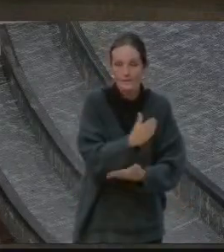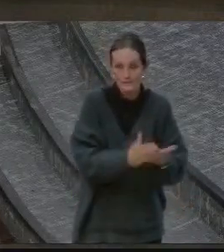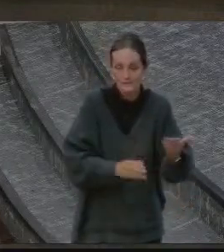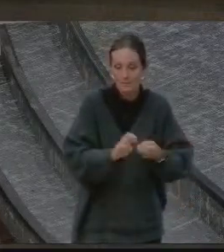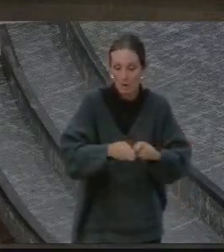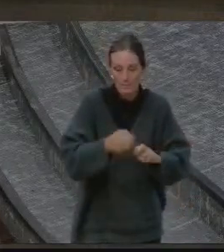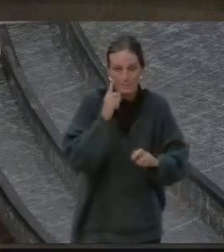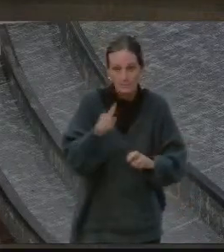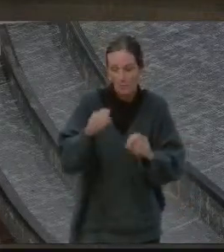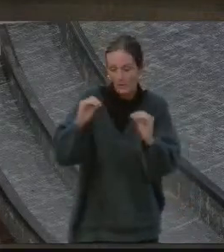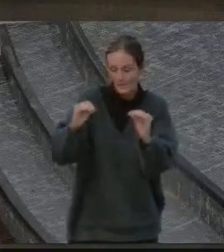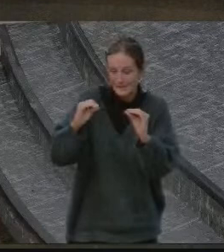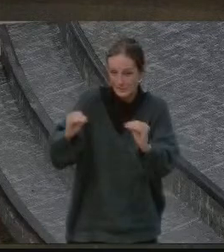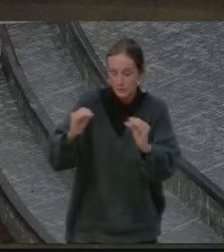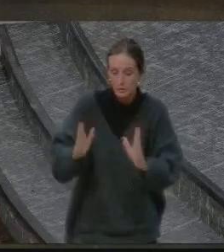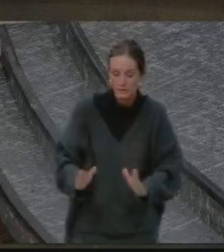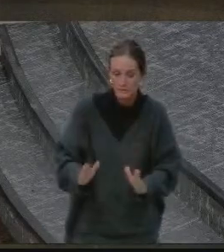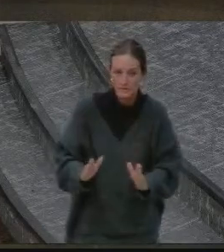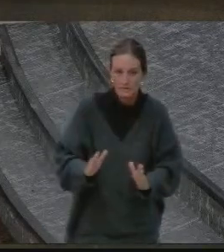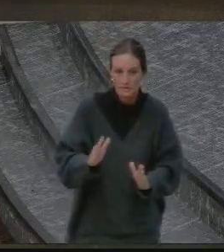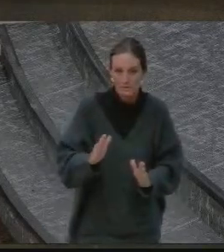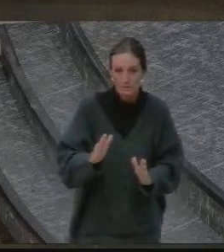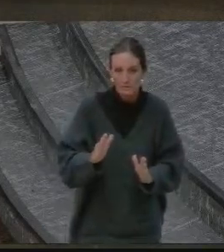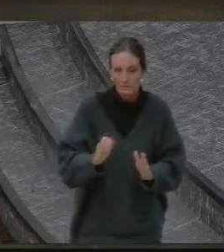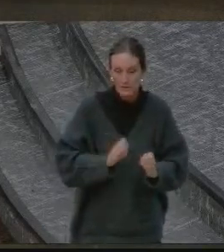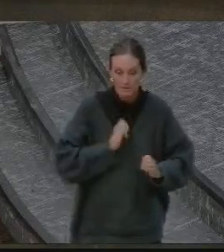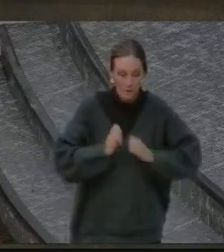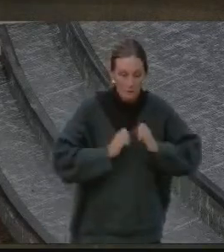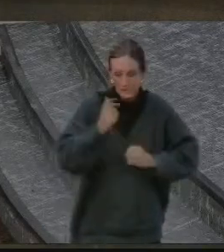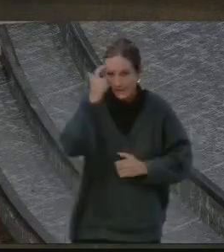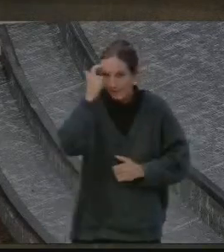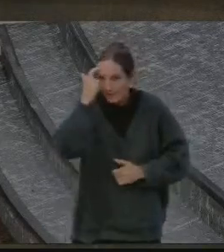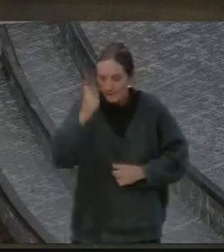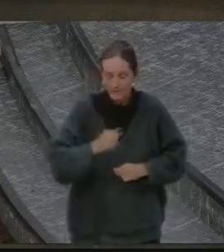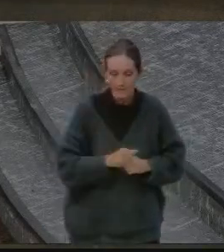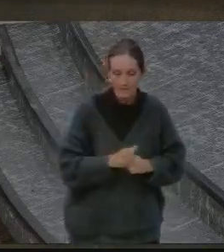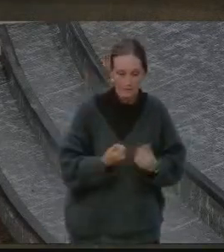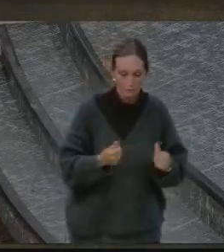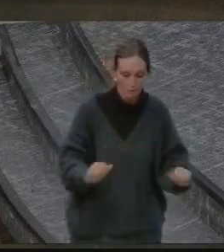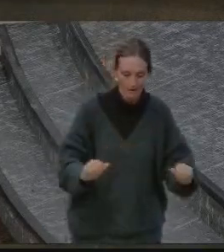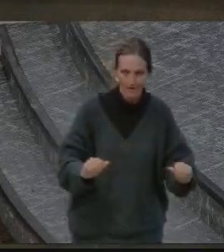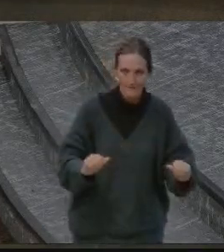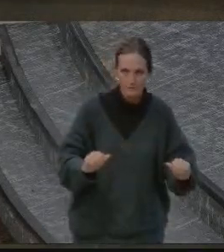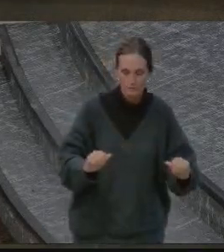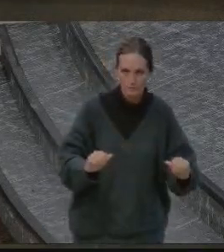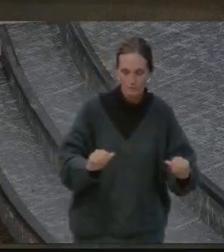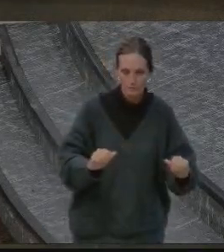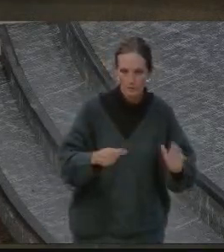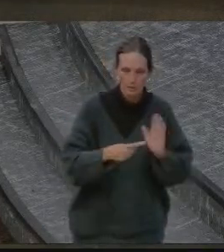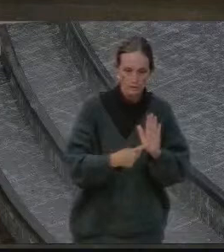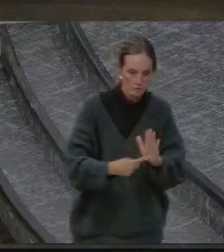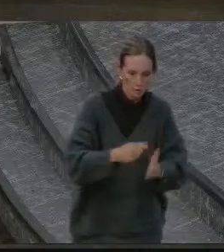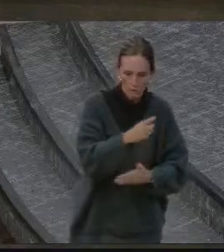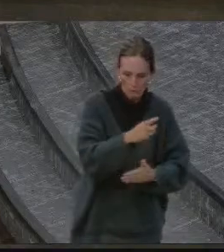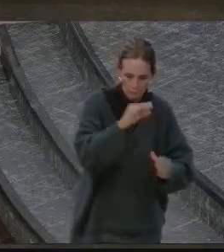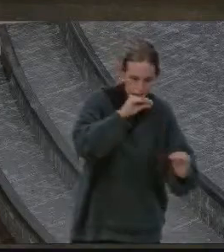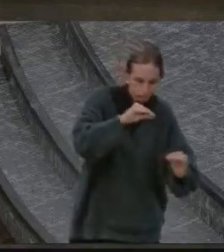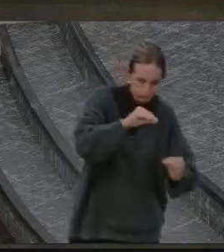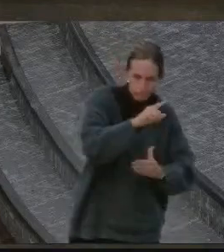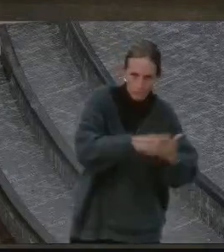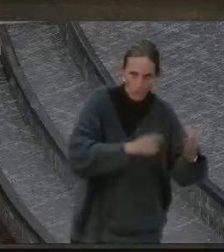our teachers emotionally, mentally, them just trying to present what is true and what is